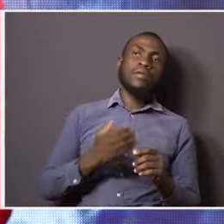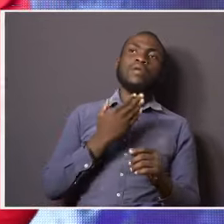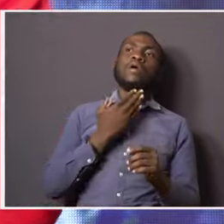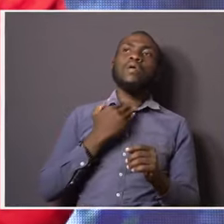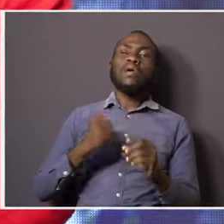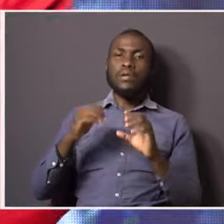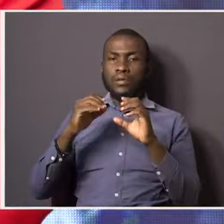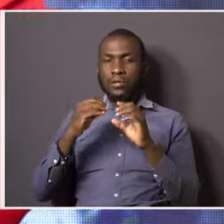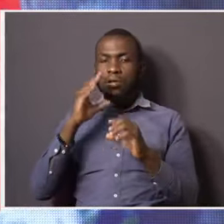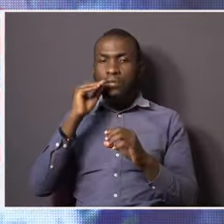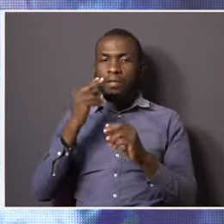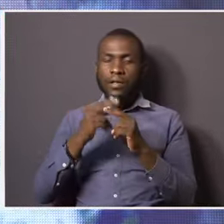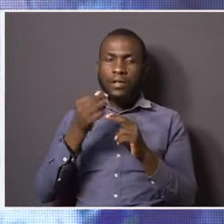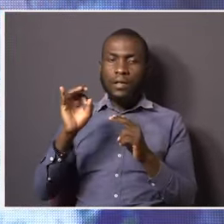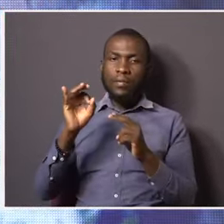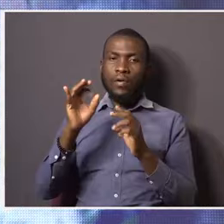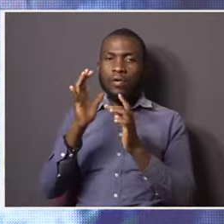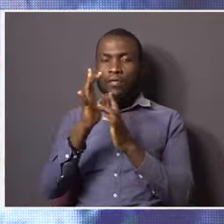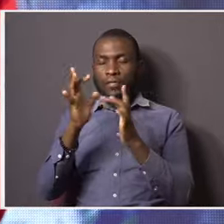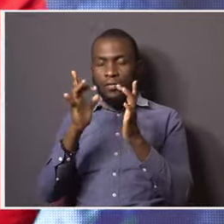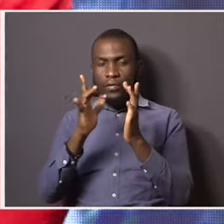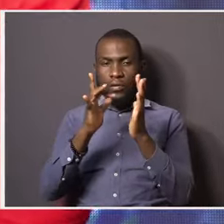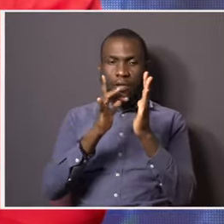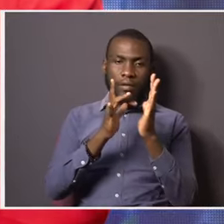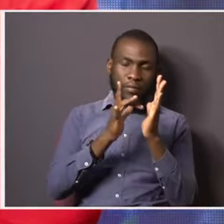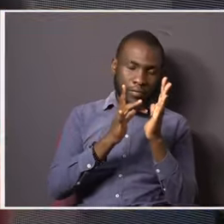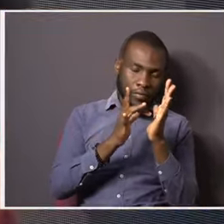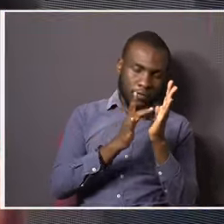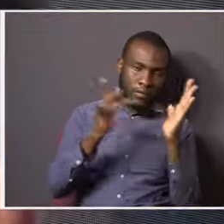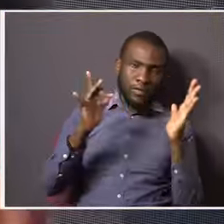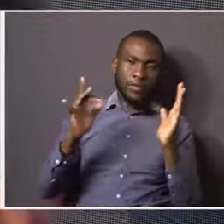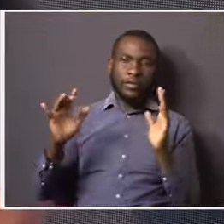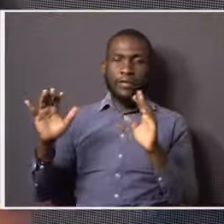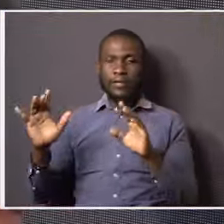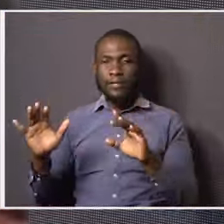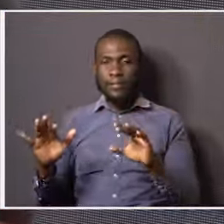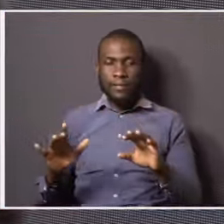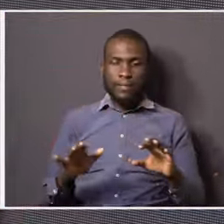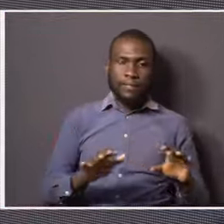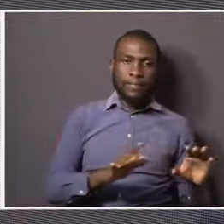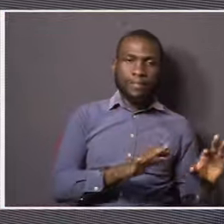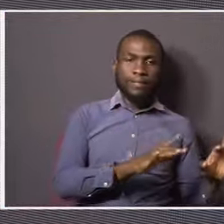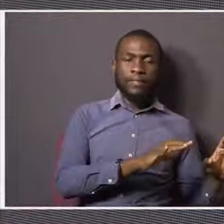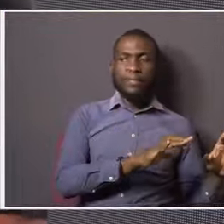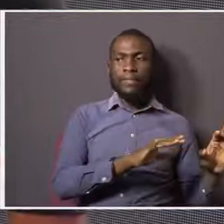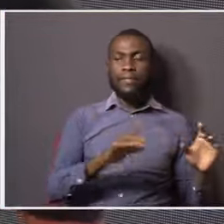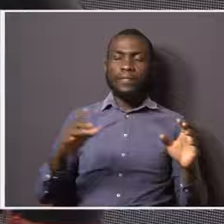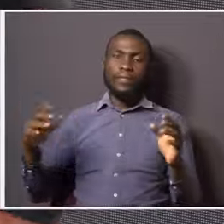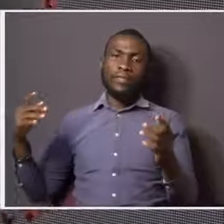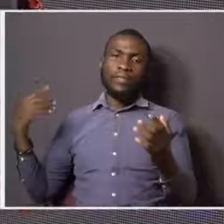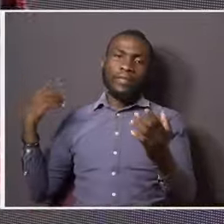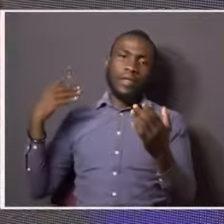yeah. I just want to speak the name of Jesus till every